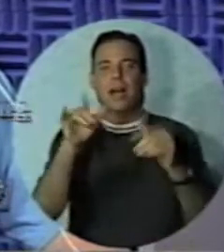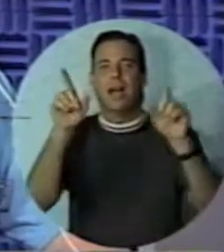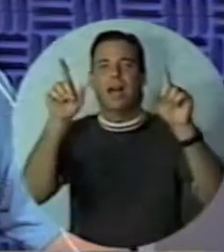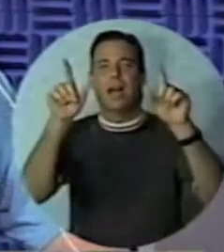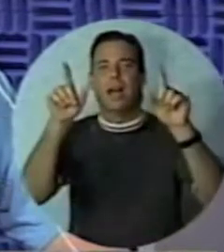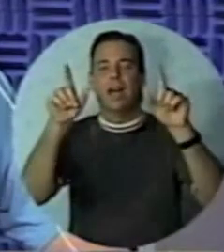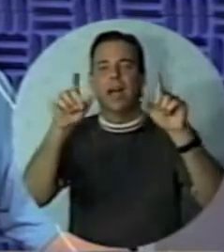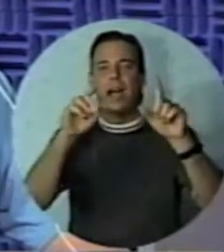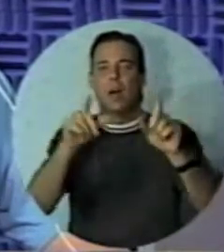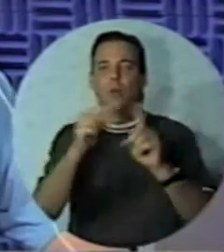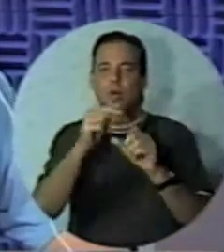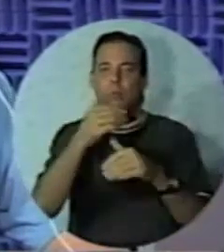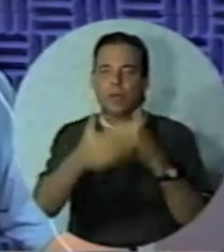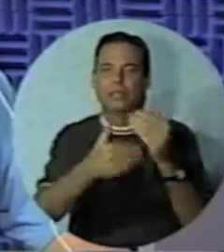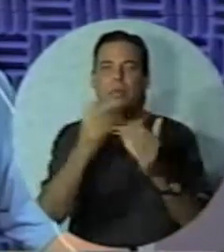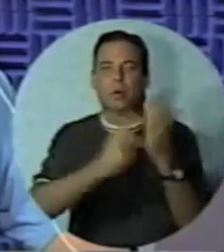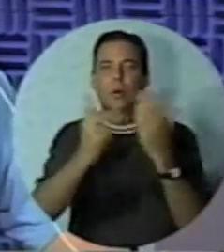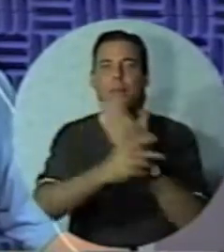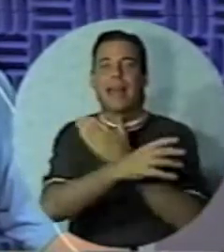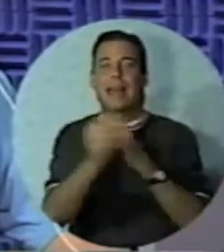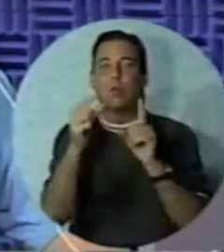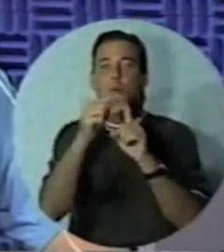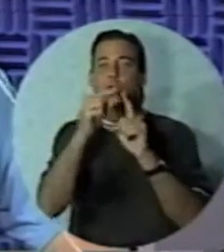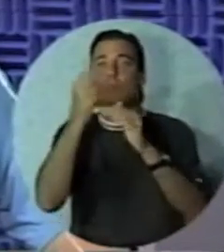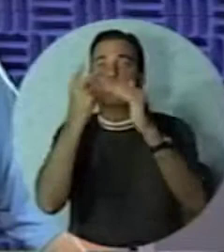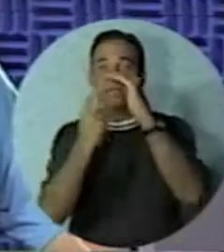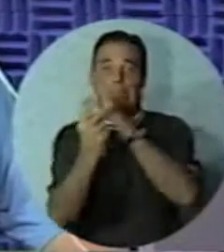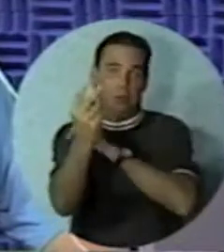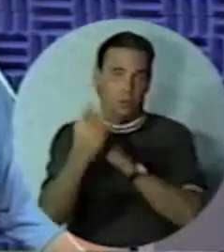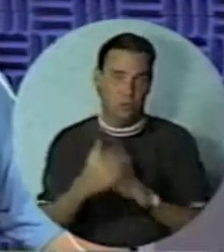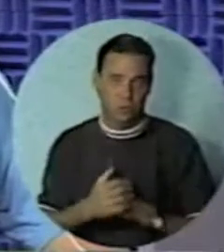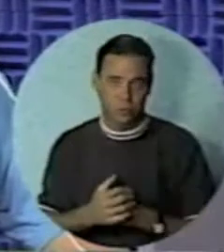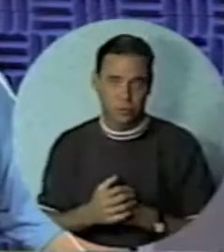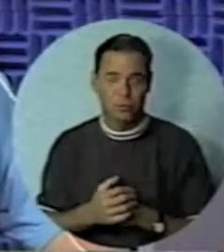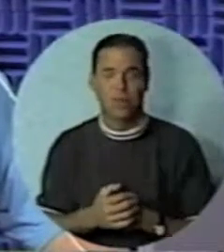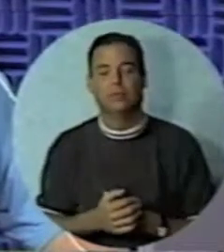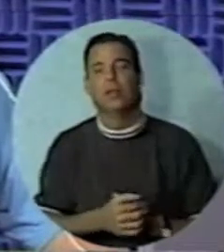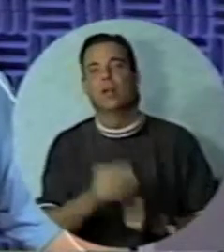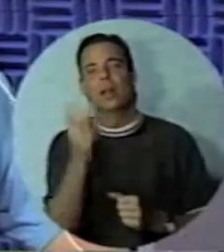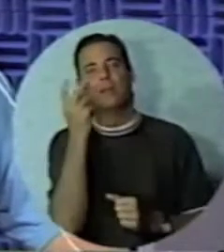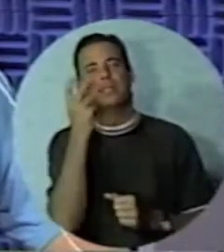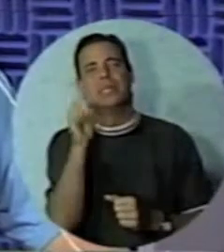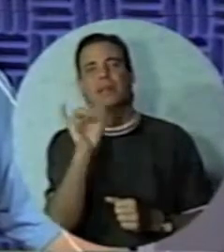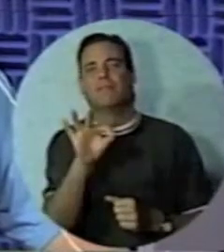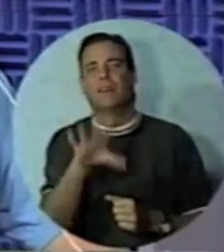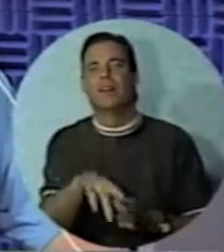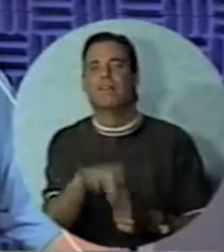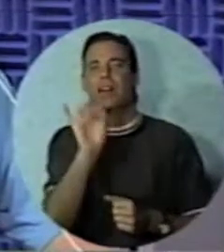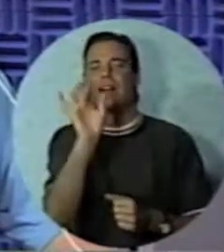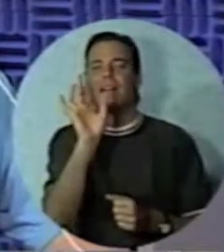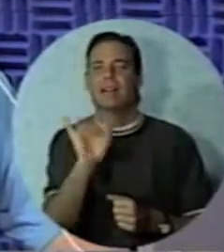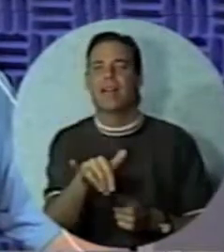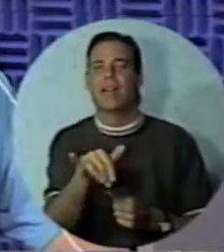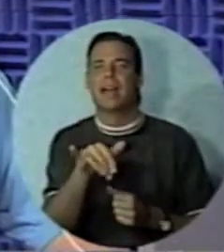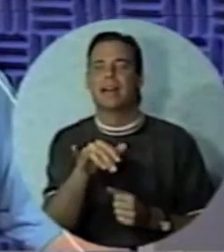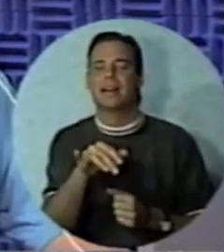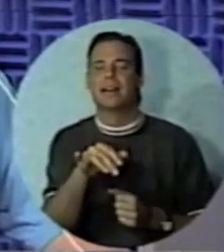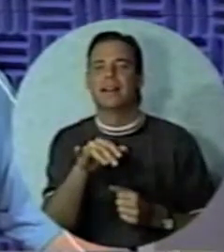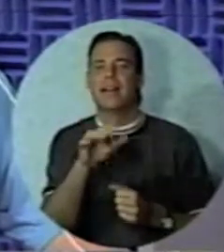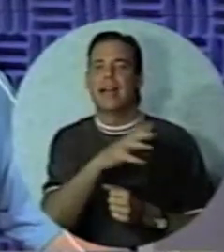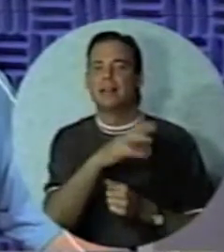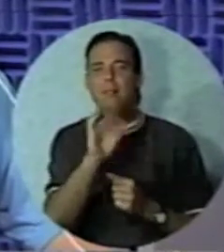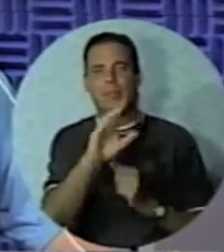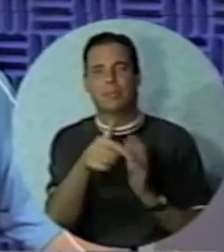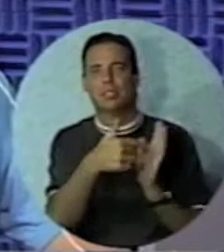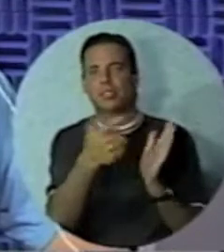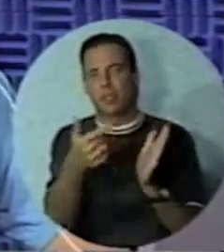screen processing program and word predictor. Well, let's just see if we can find that off of the camera, and maybe you could